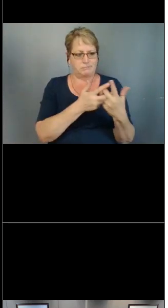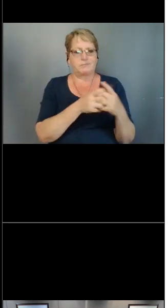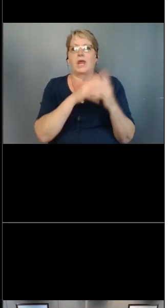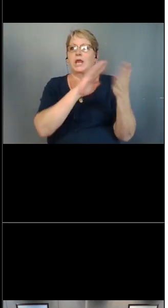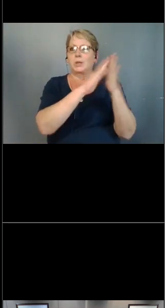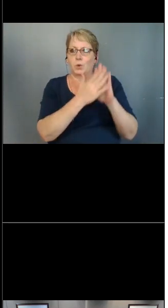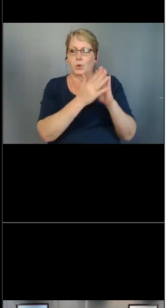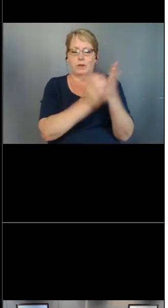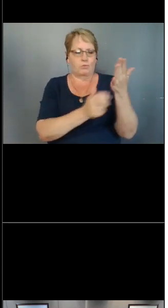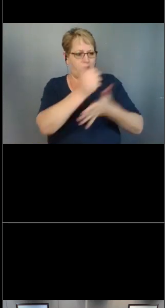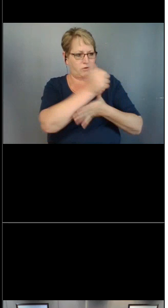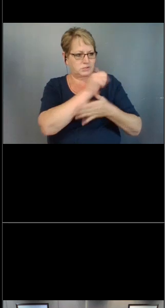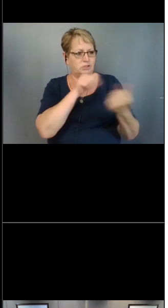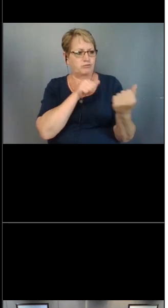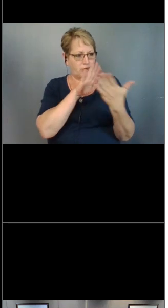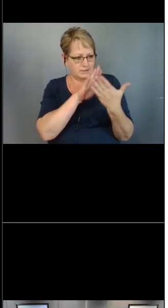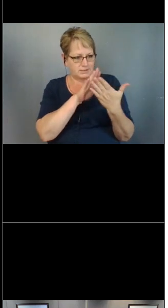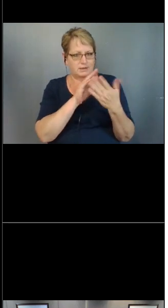and operational challenges.